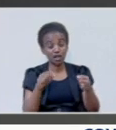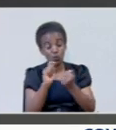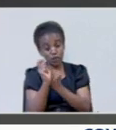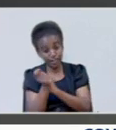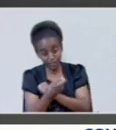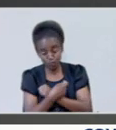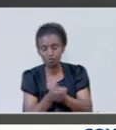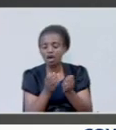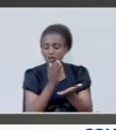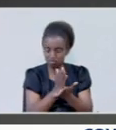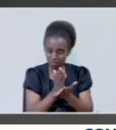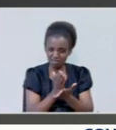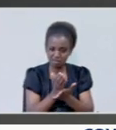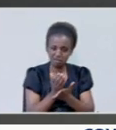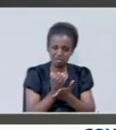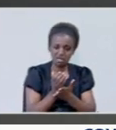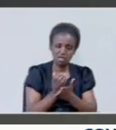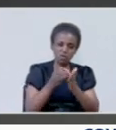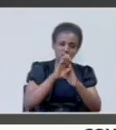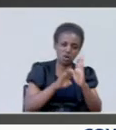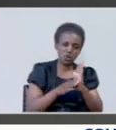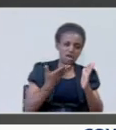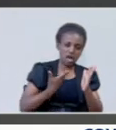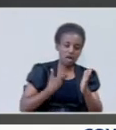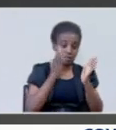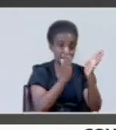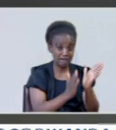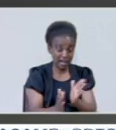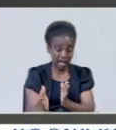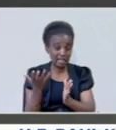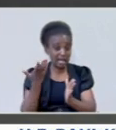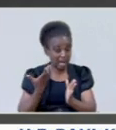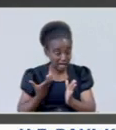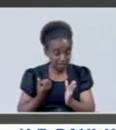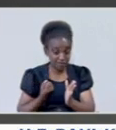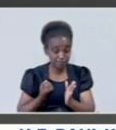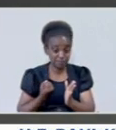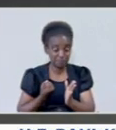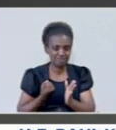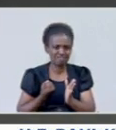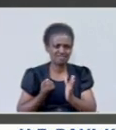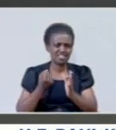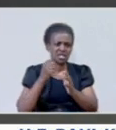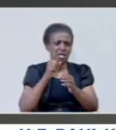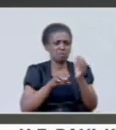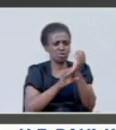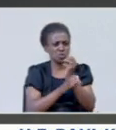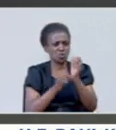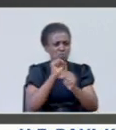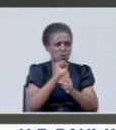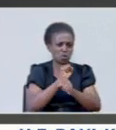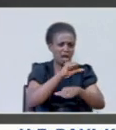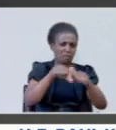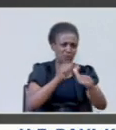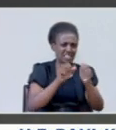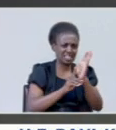The pandemic will change a lot when it comes to the objectives we had set to do with what is to be done here in the country, development, the social